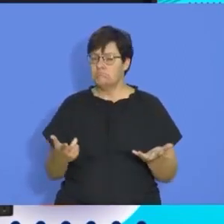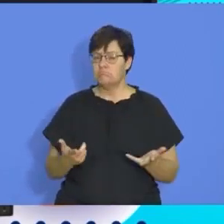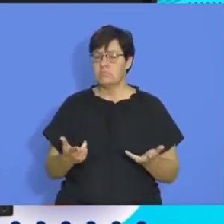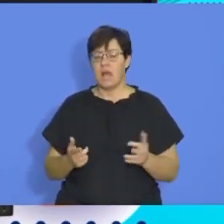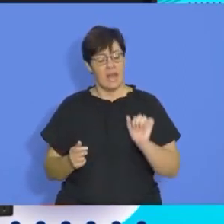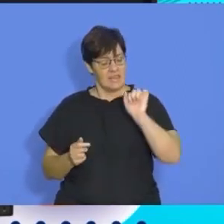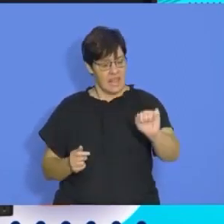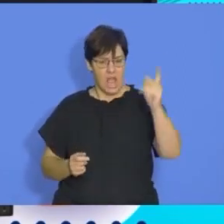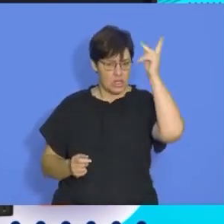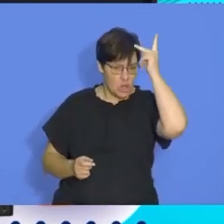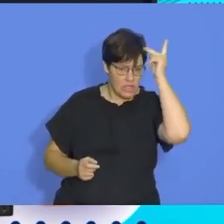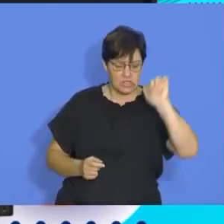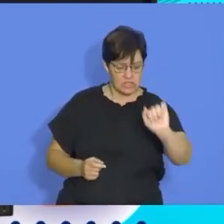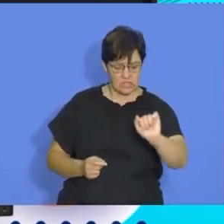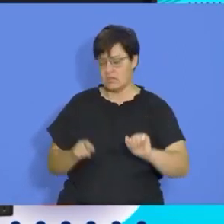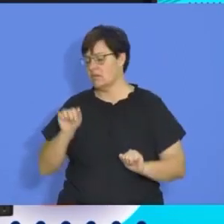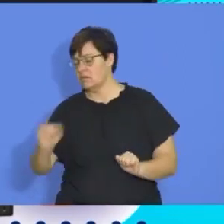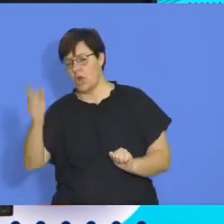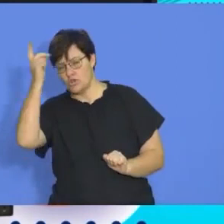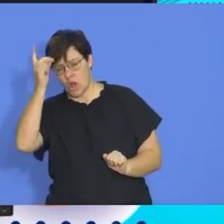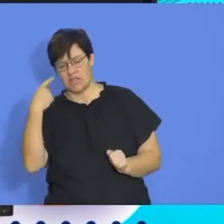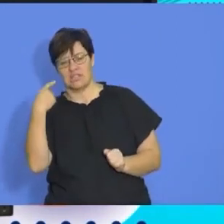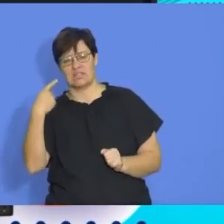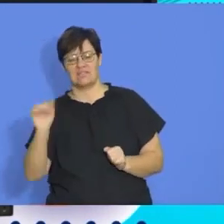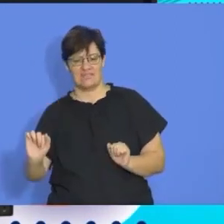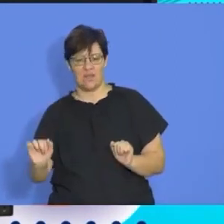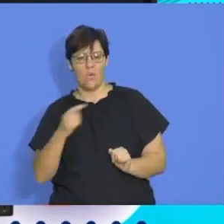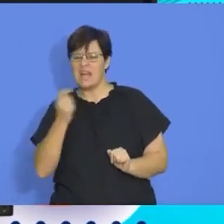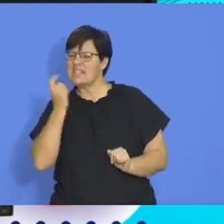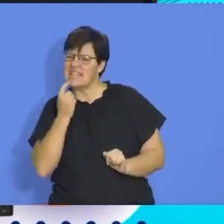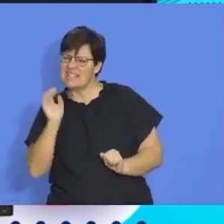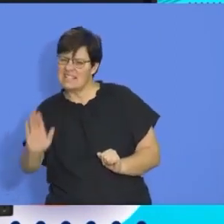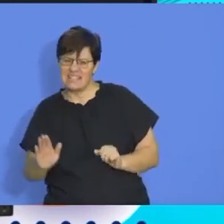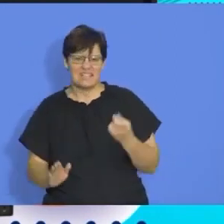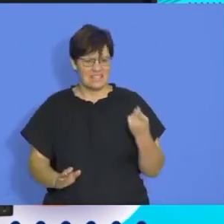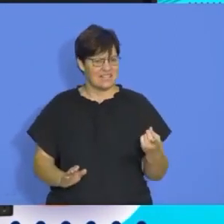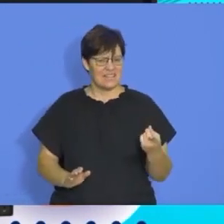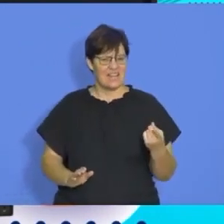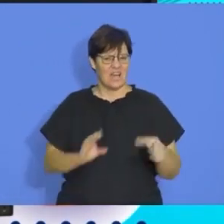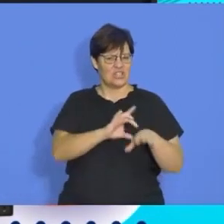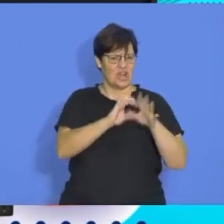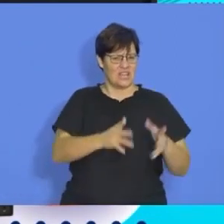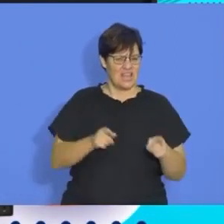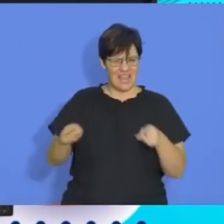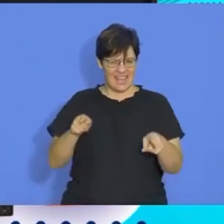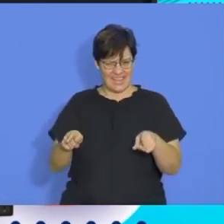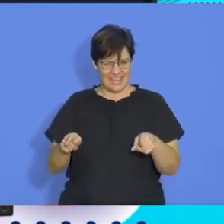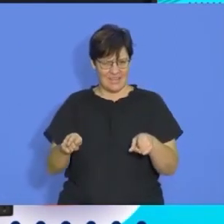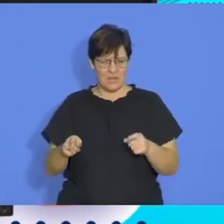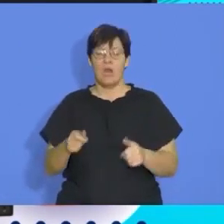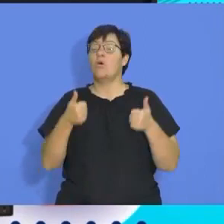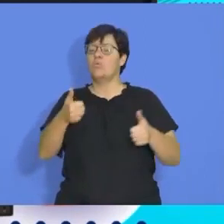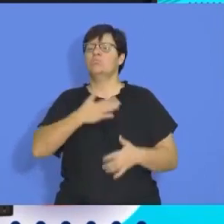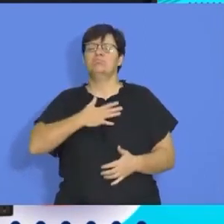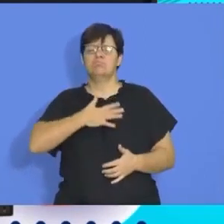they will bring into that partnership different knowledge. One is a doctor, one is a dentist. What do we mean